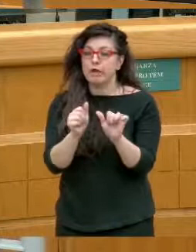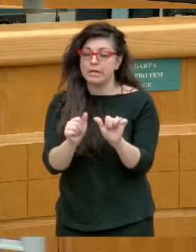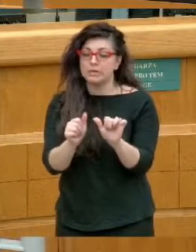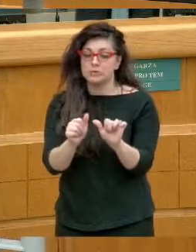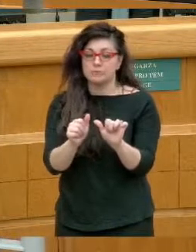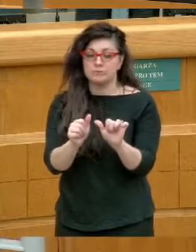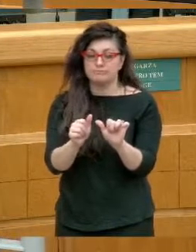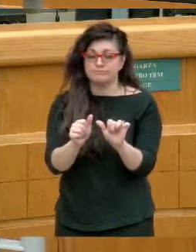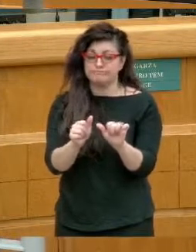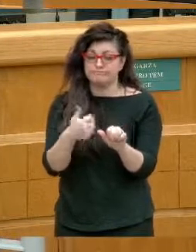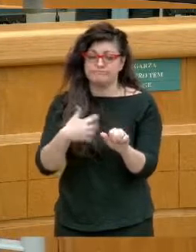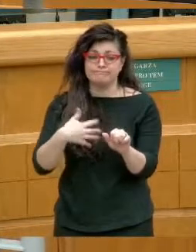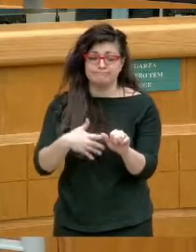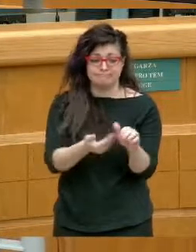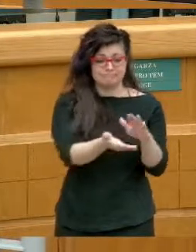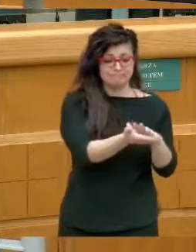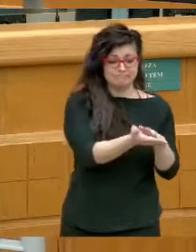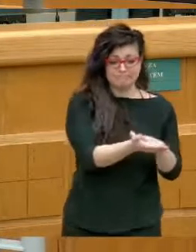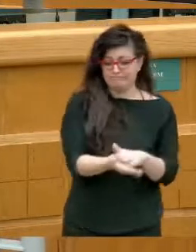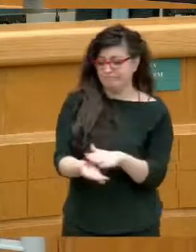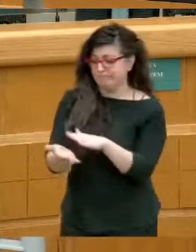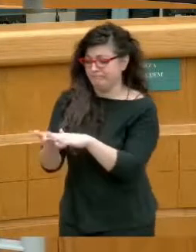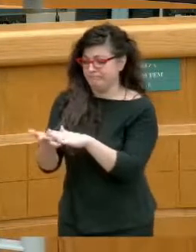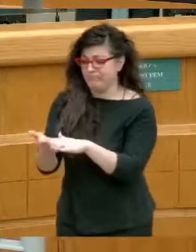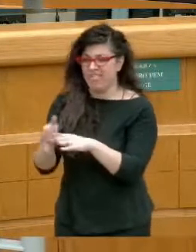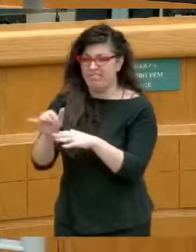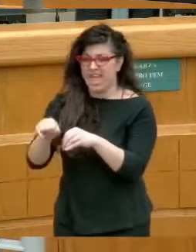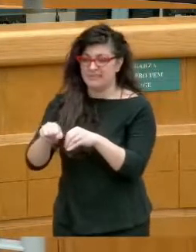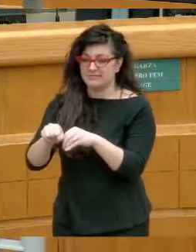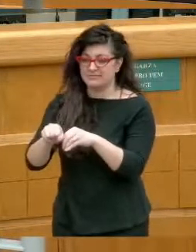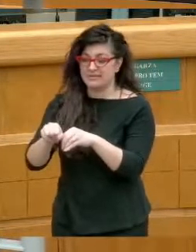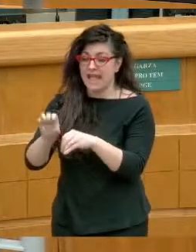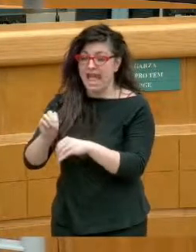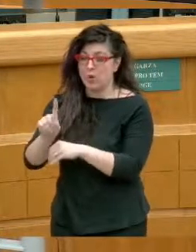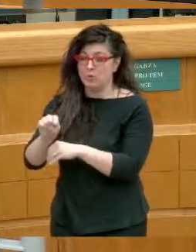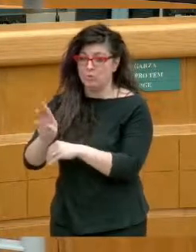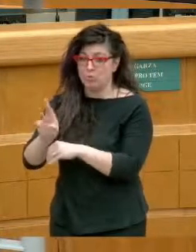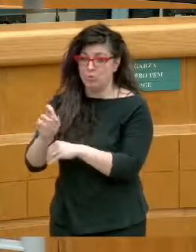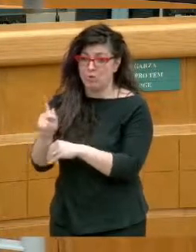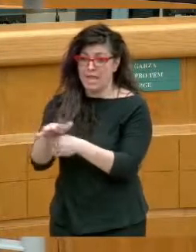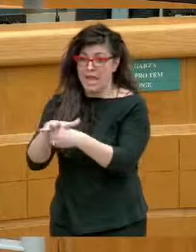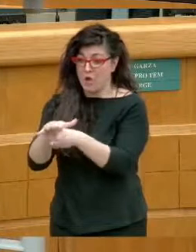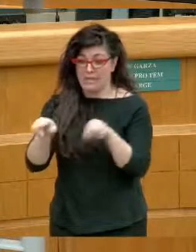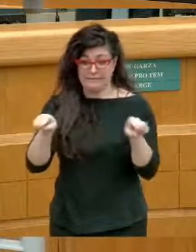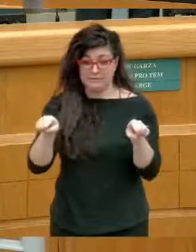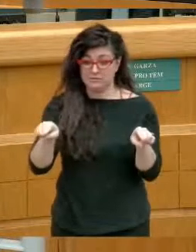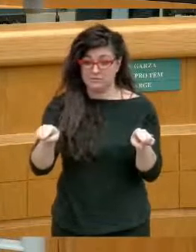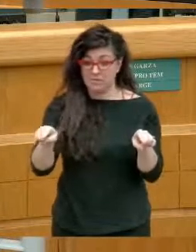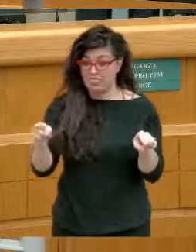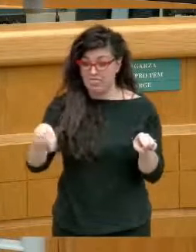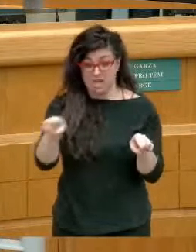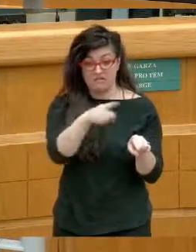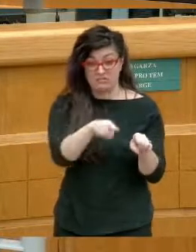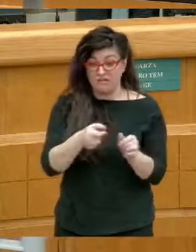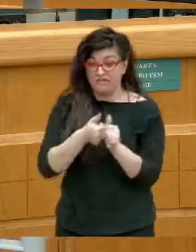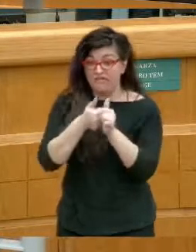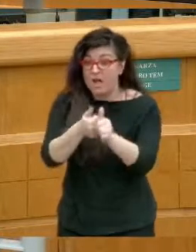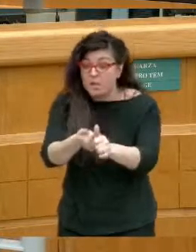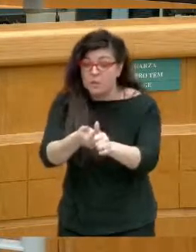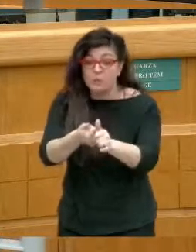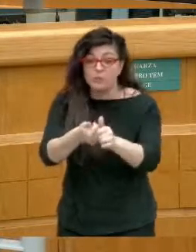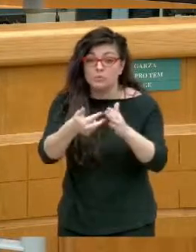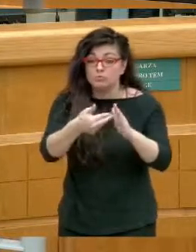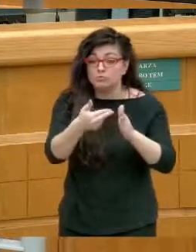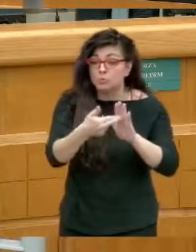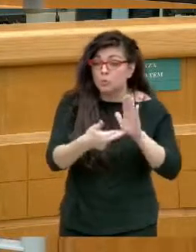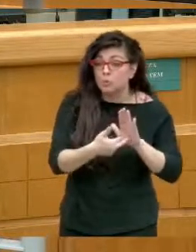commend these establishments for complying and rapidly testing not just a few of their employees that were sick,